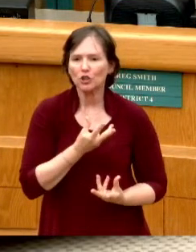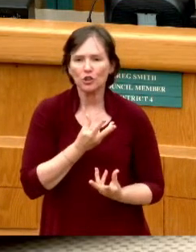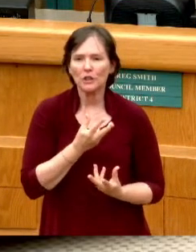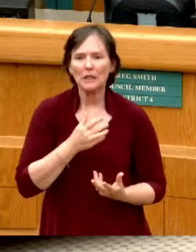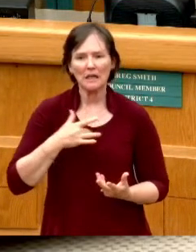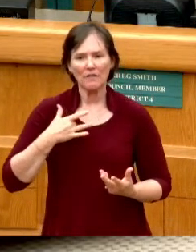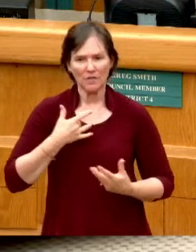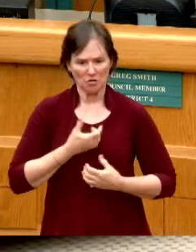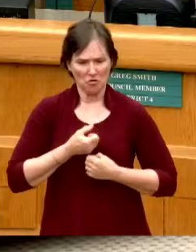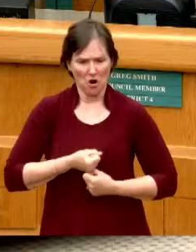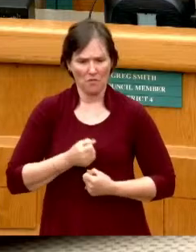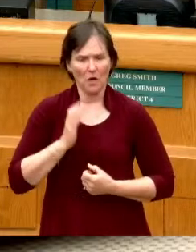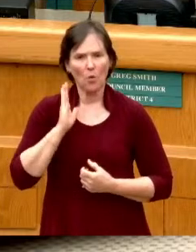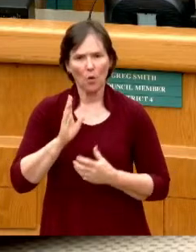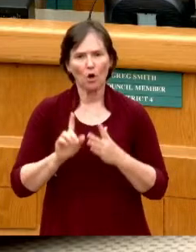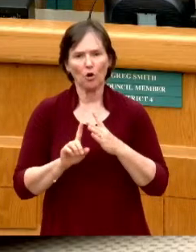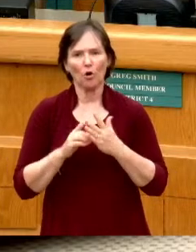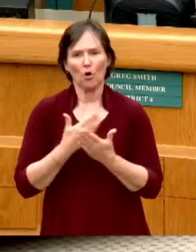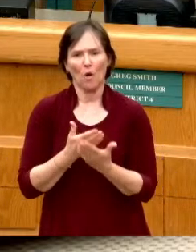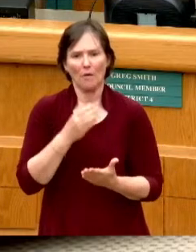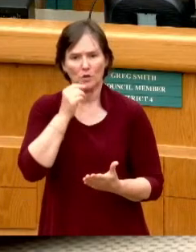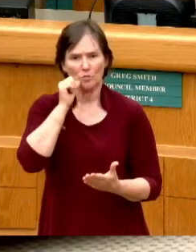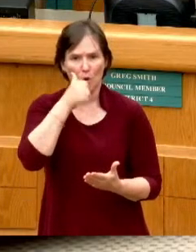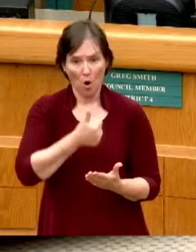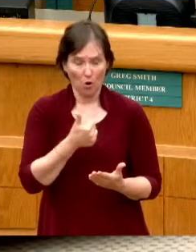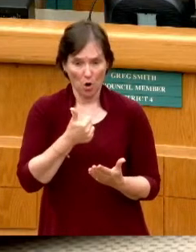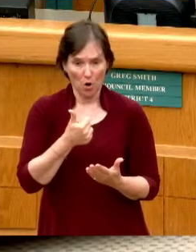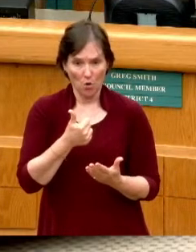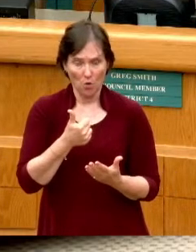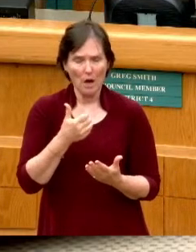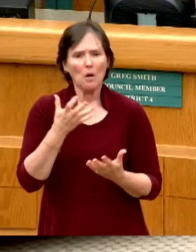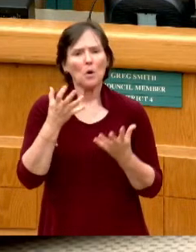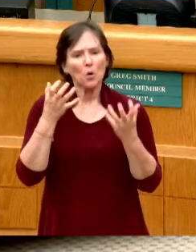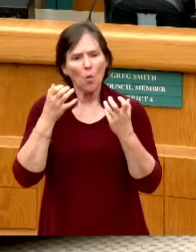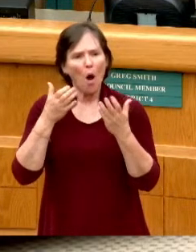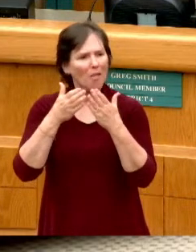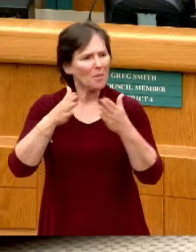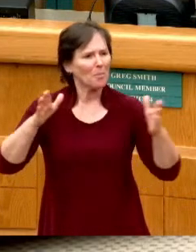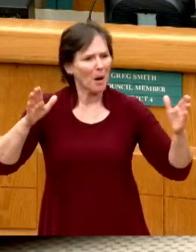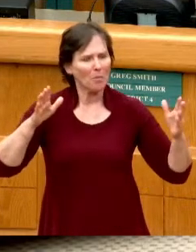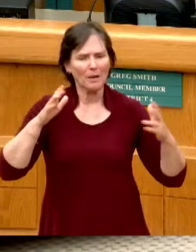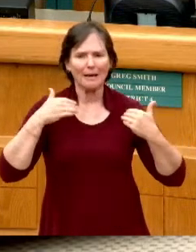we always want to give the public a one-day lead. And so we're waiting just like